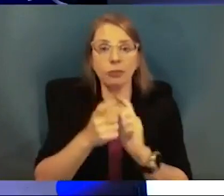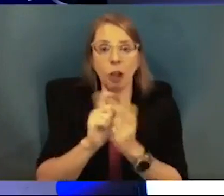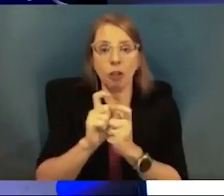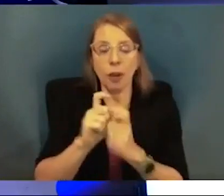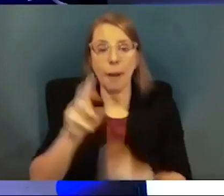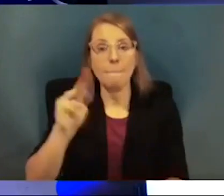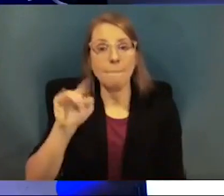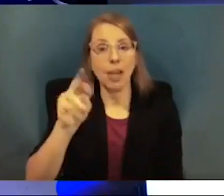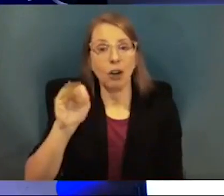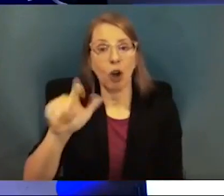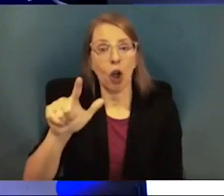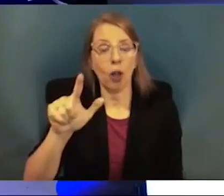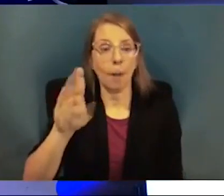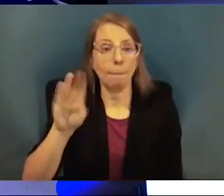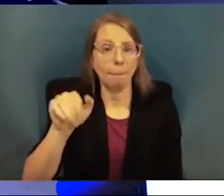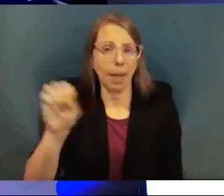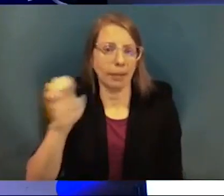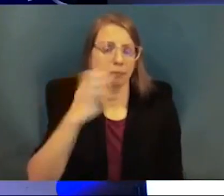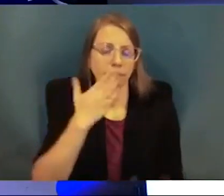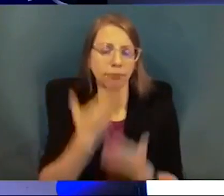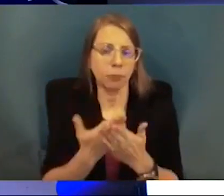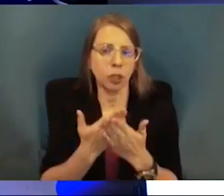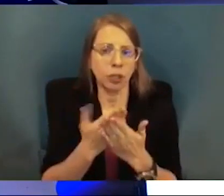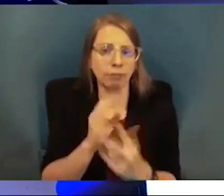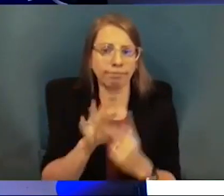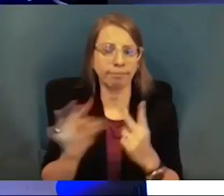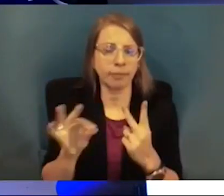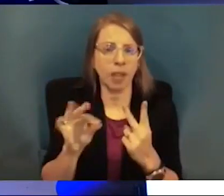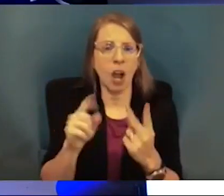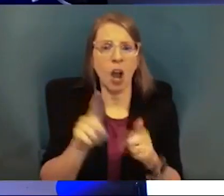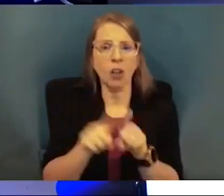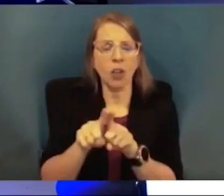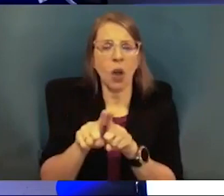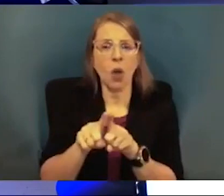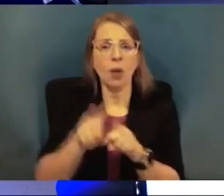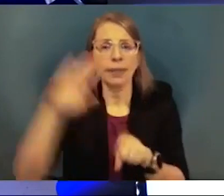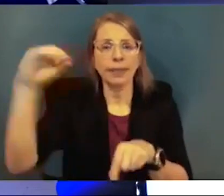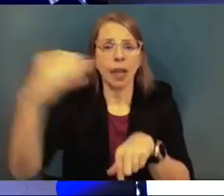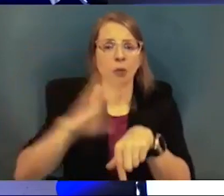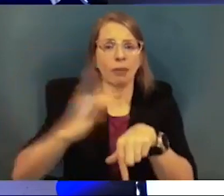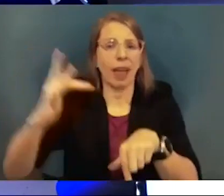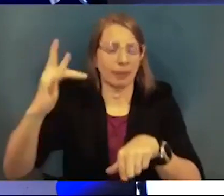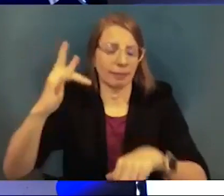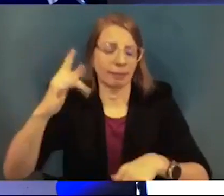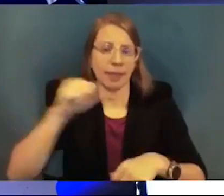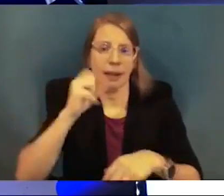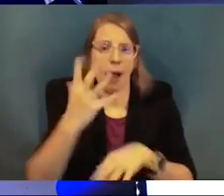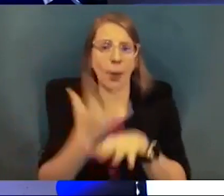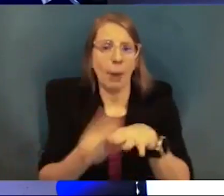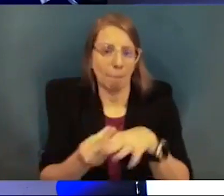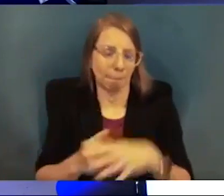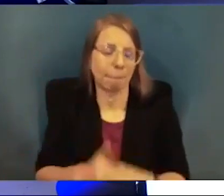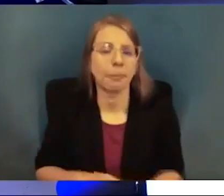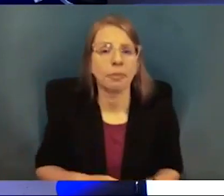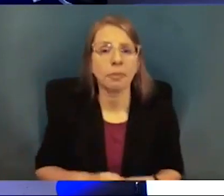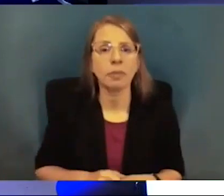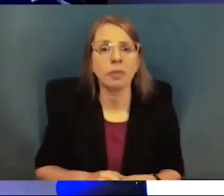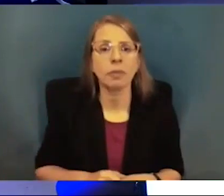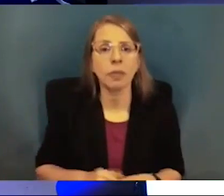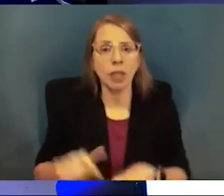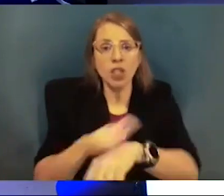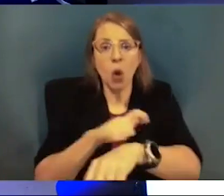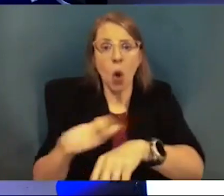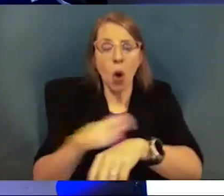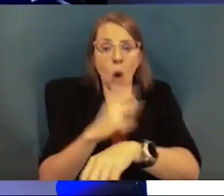a go. That's always good. Yeah. And just touch on the studies that have been out about people, that it can absorb into the skin. We just don't know if